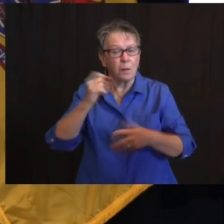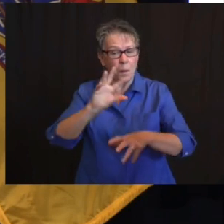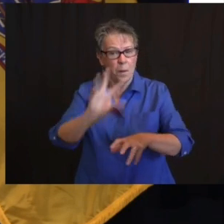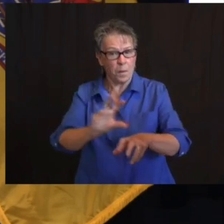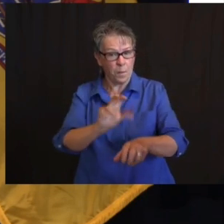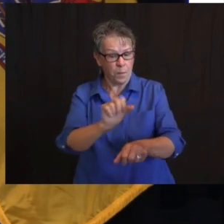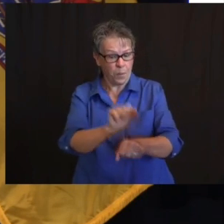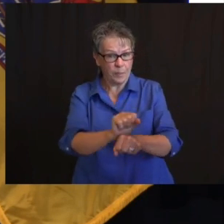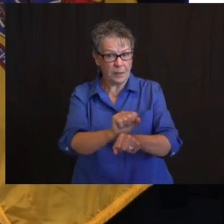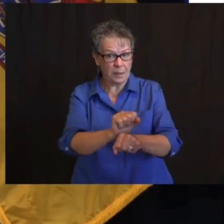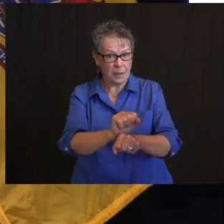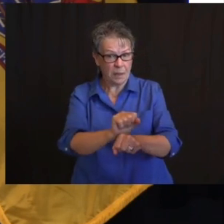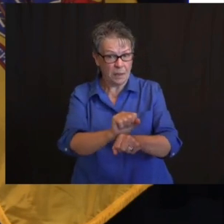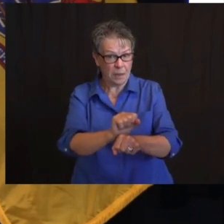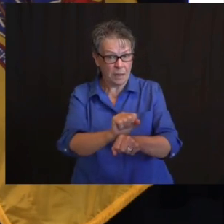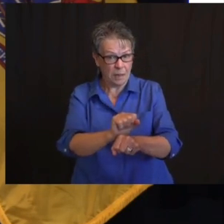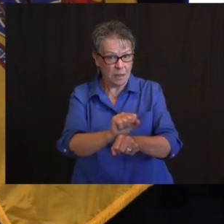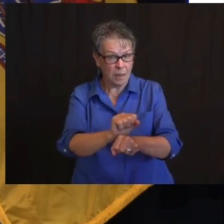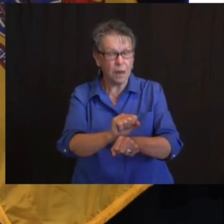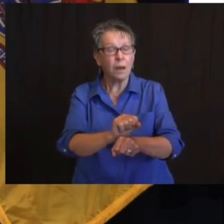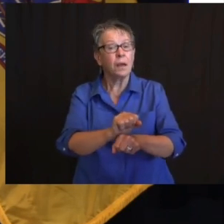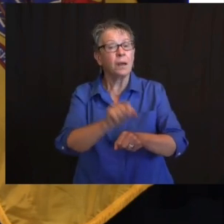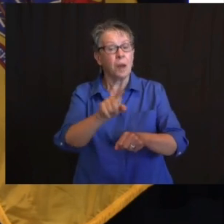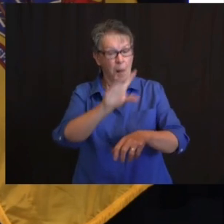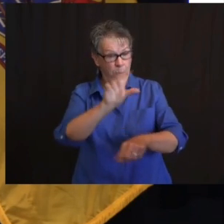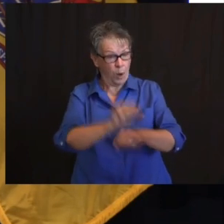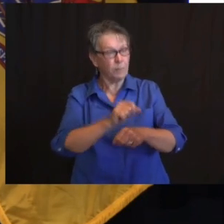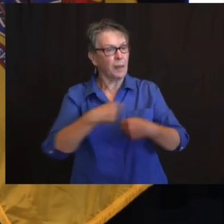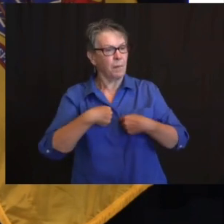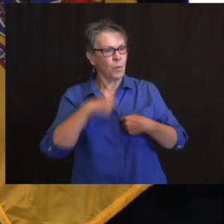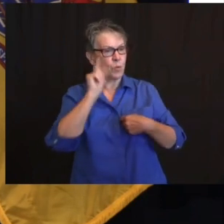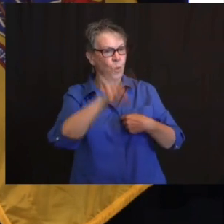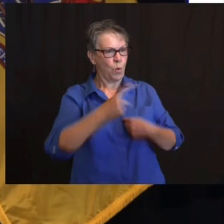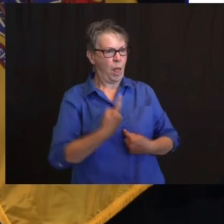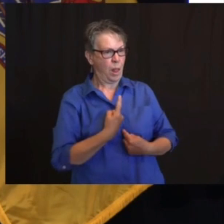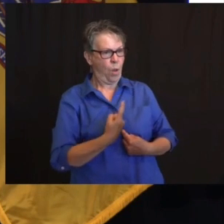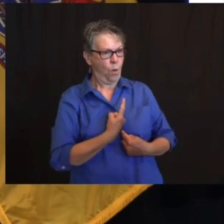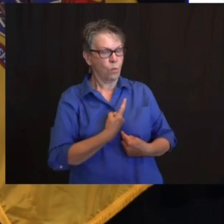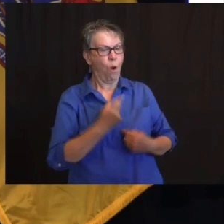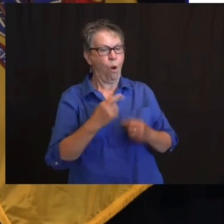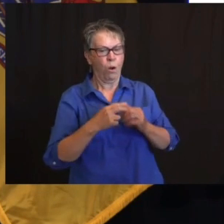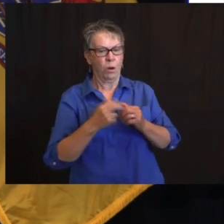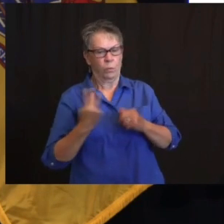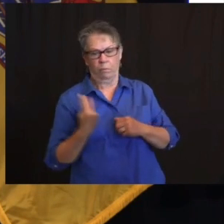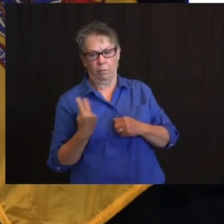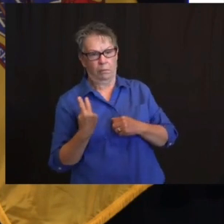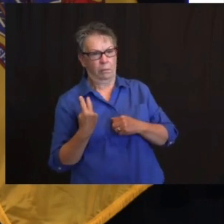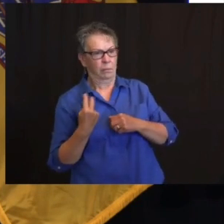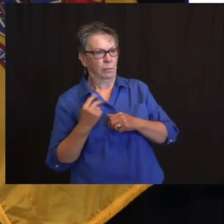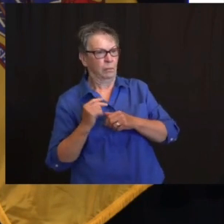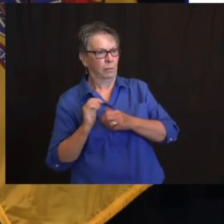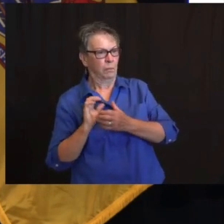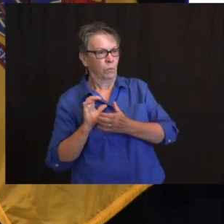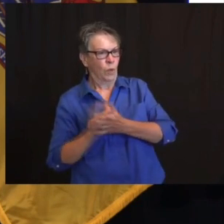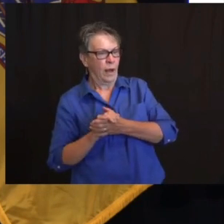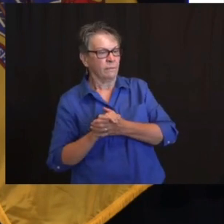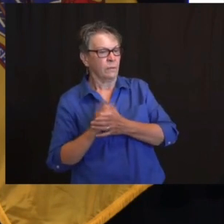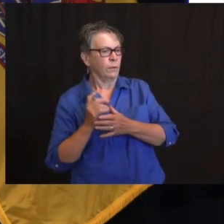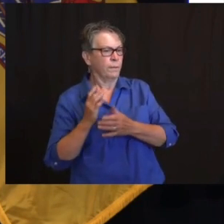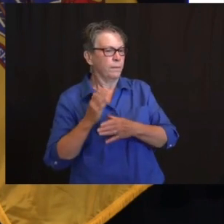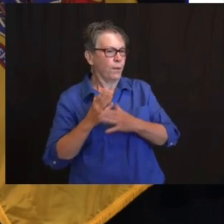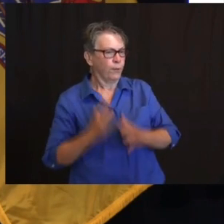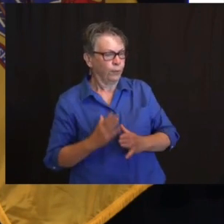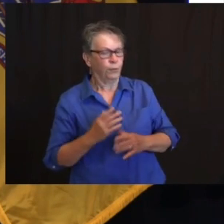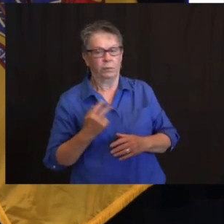alone or with your family. Would you agree with that? But we'll come back to you. And anything new on the disabled? We have heard